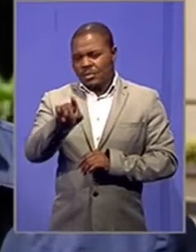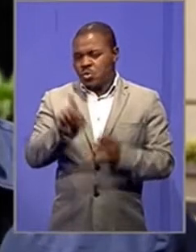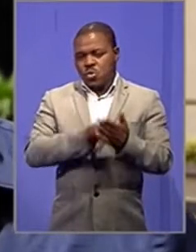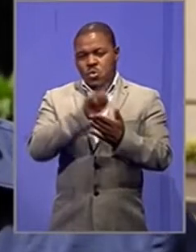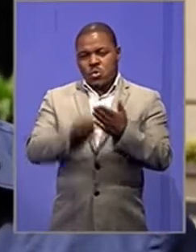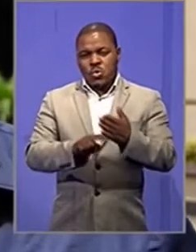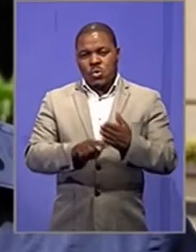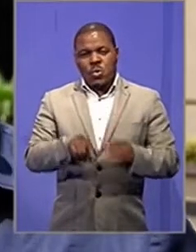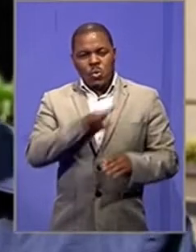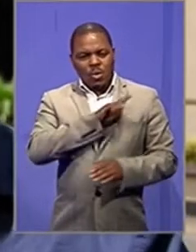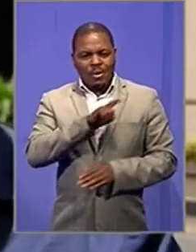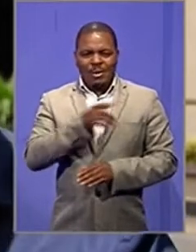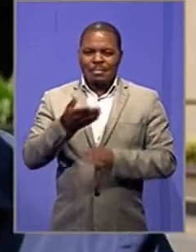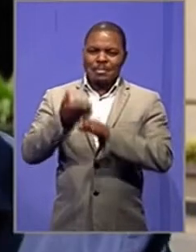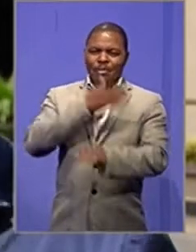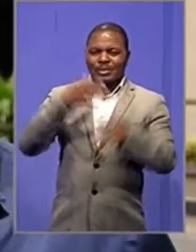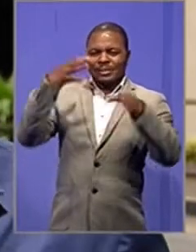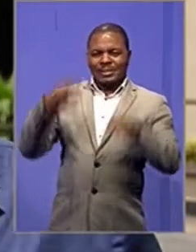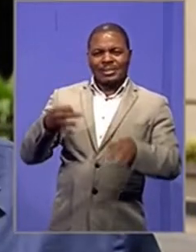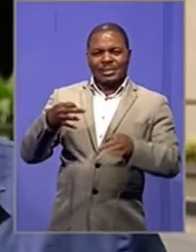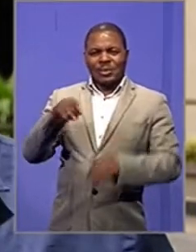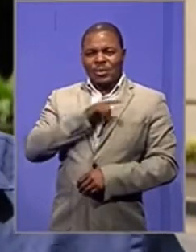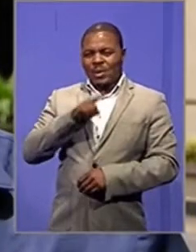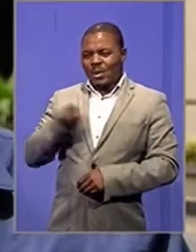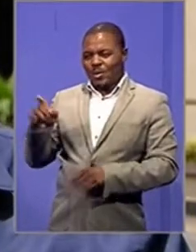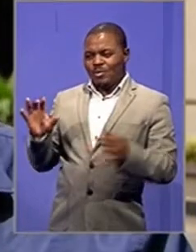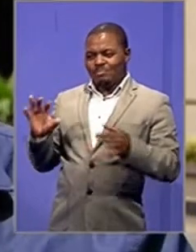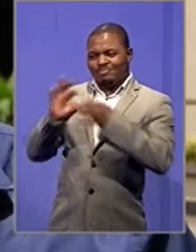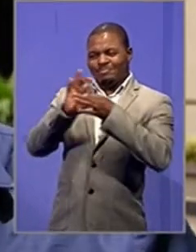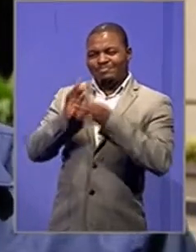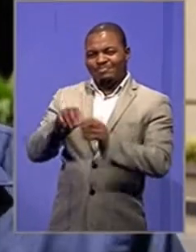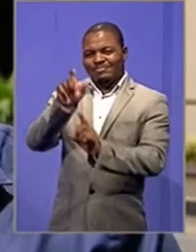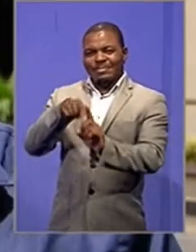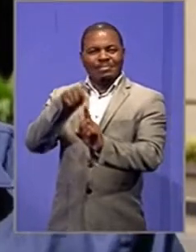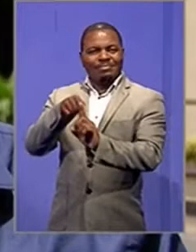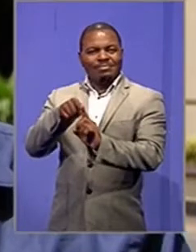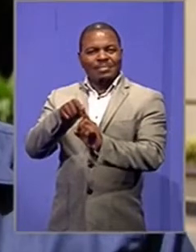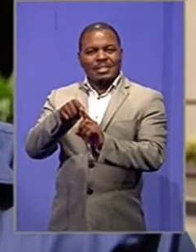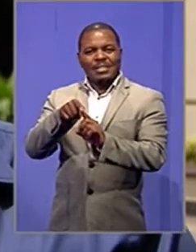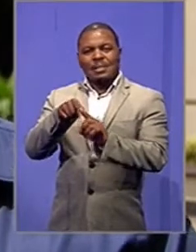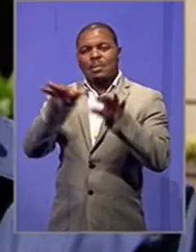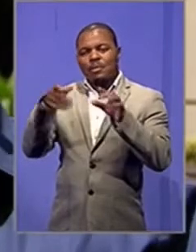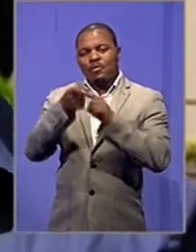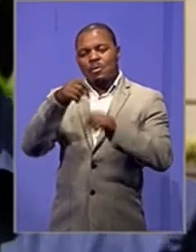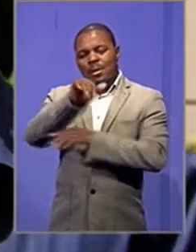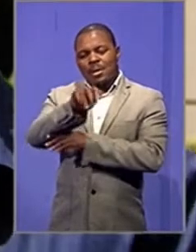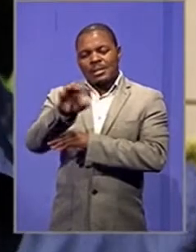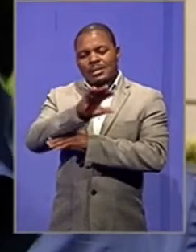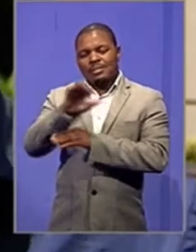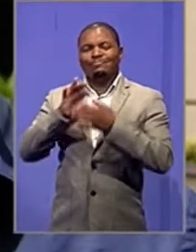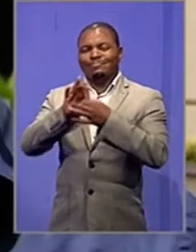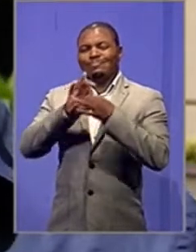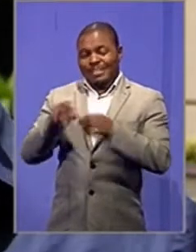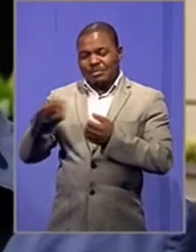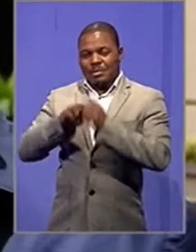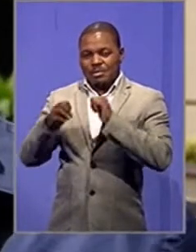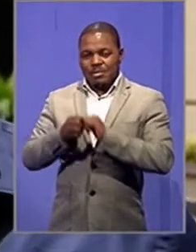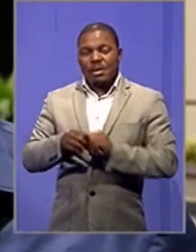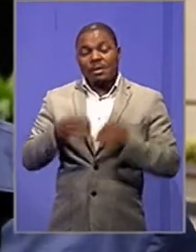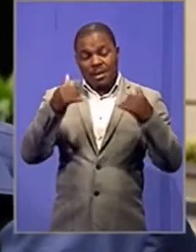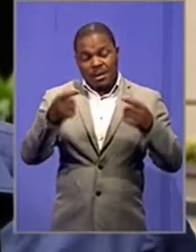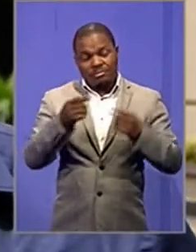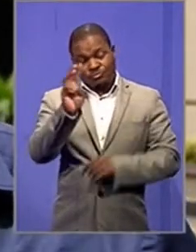was a deal done because Mr. Zuma was connected with people within the ANC. And I think it's a very strong message that's gone